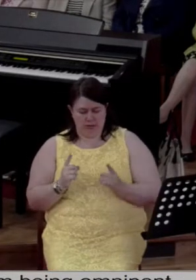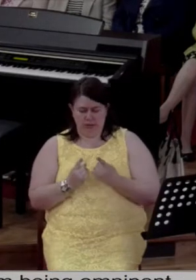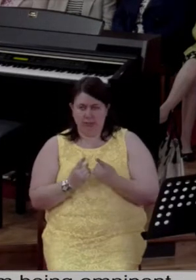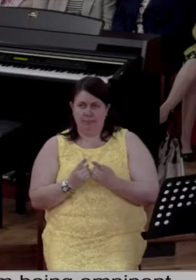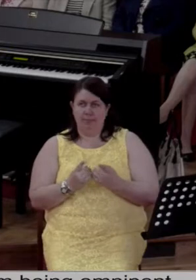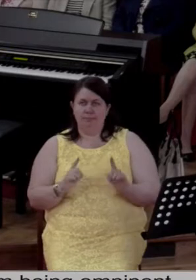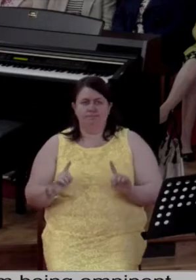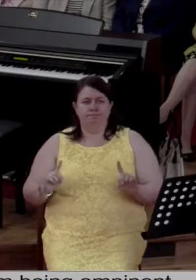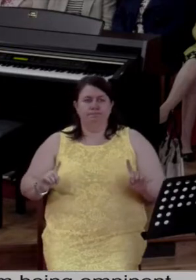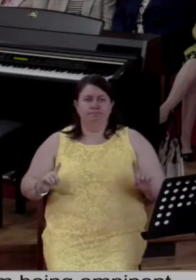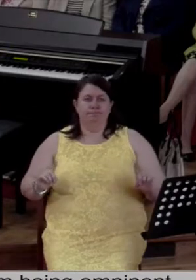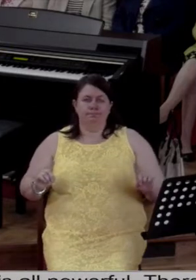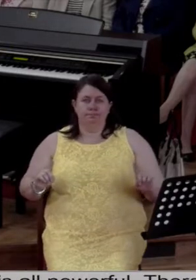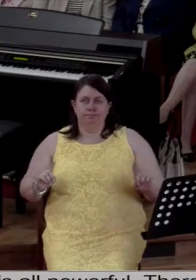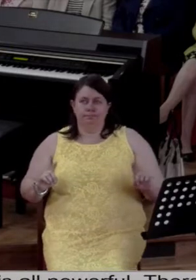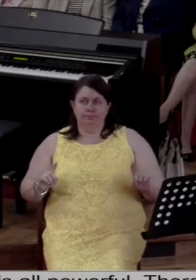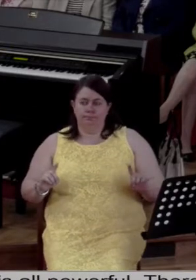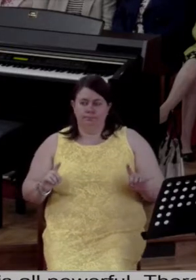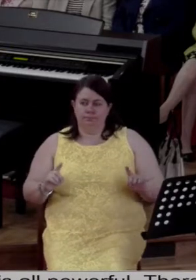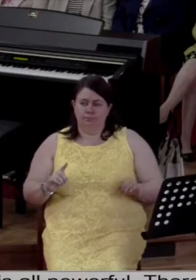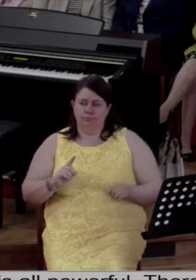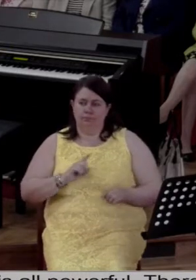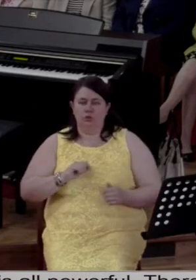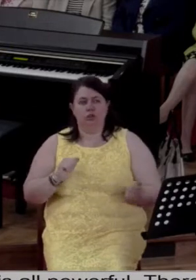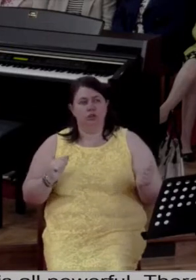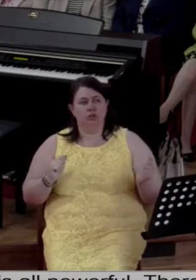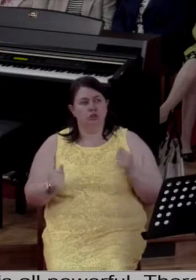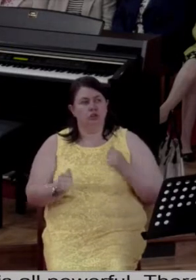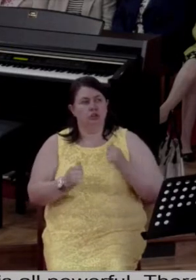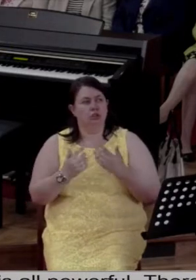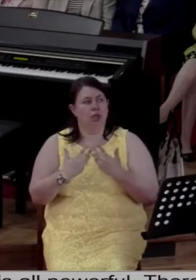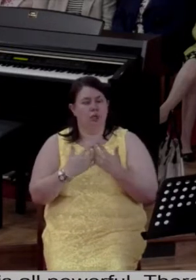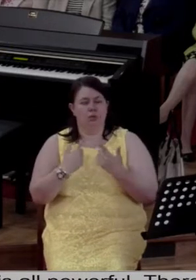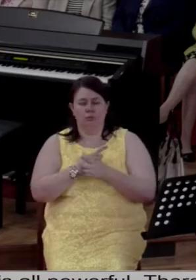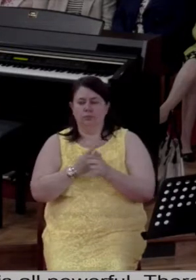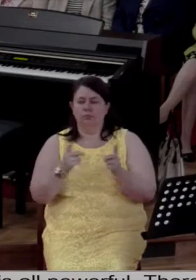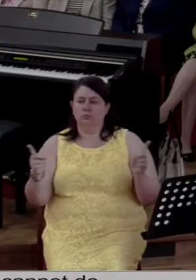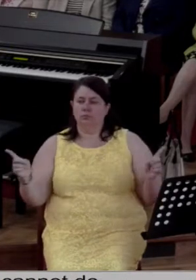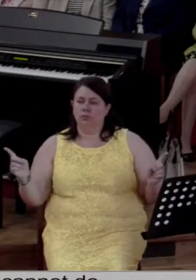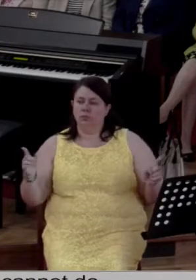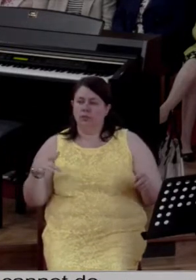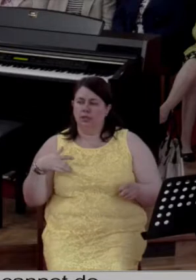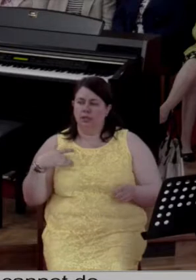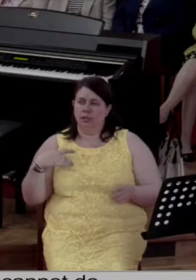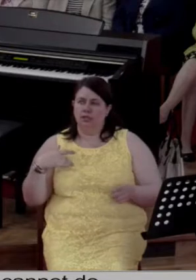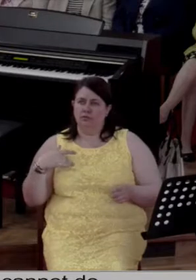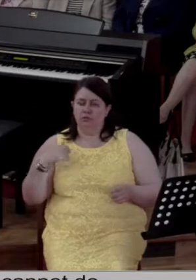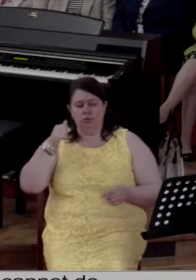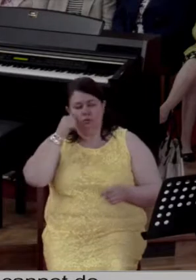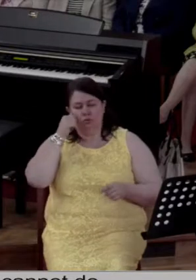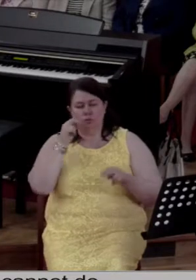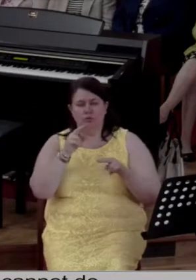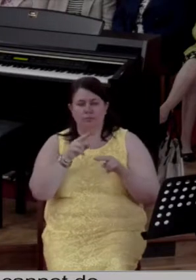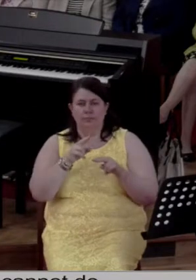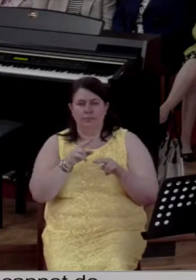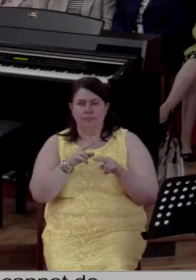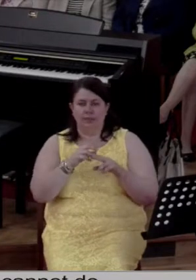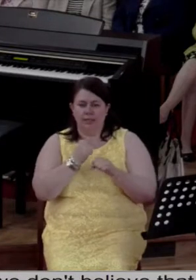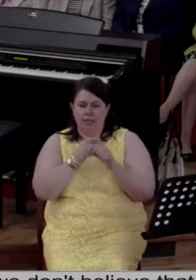desperate to change the way in which we live. And fossil fuels